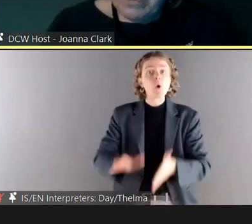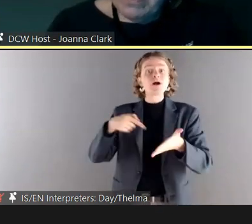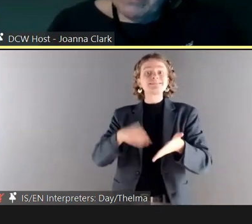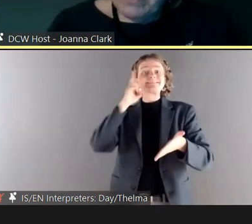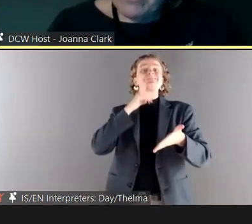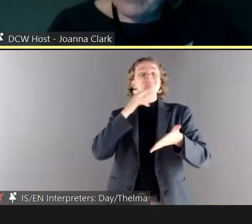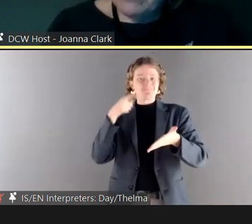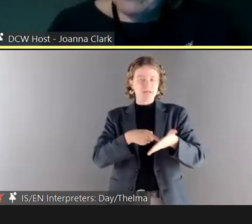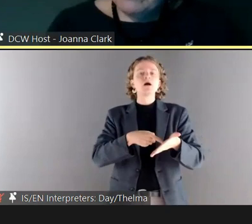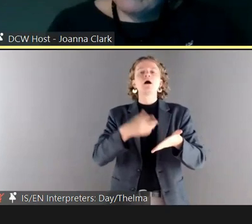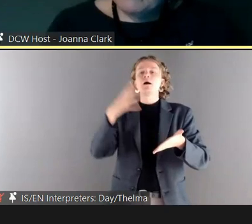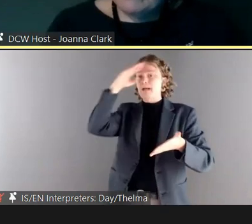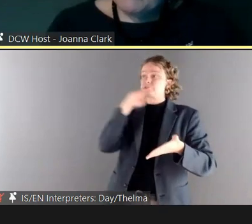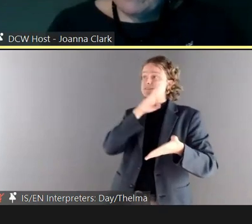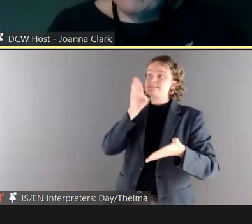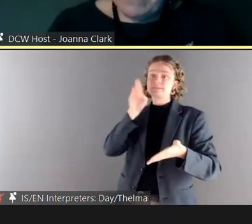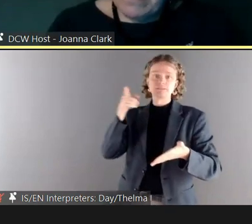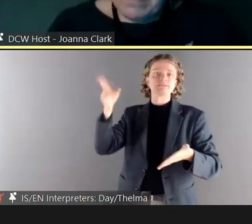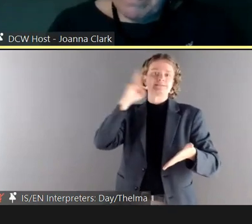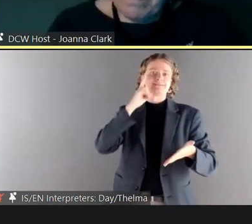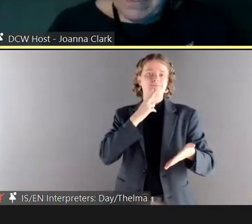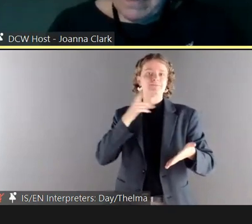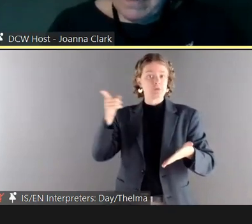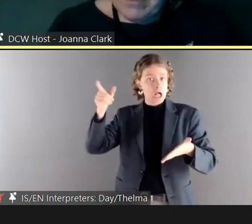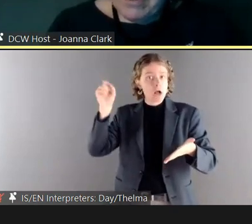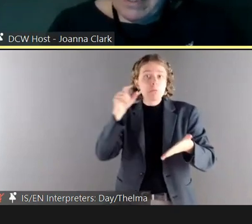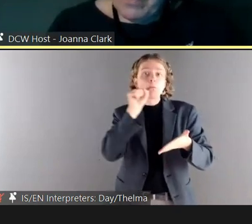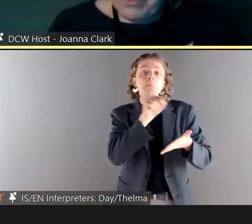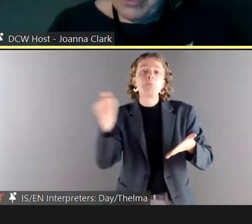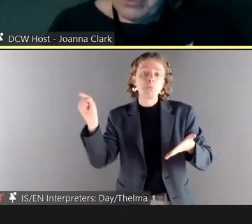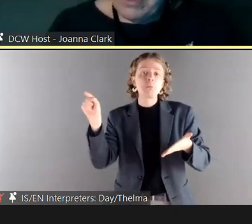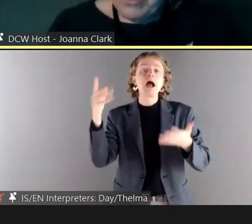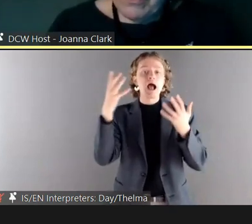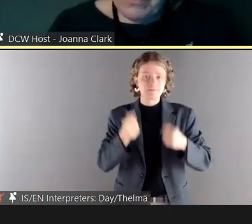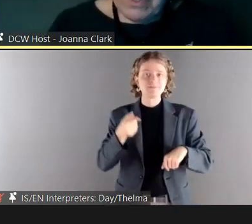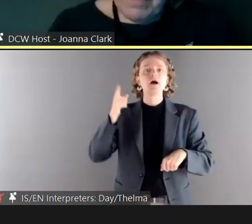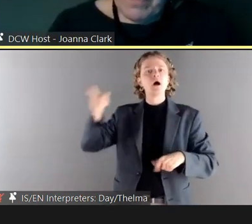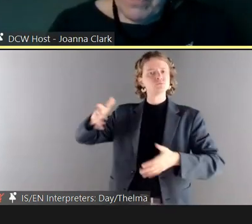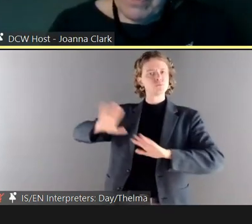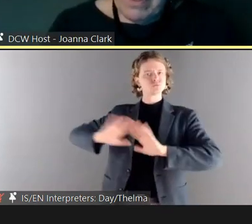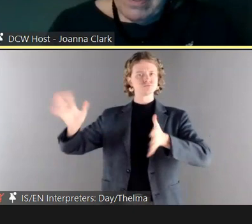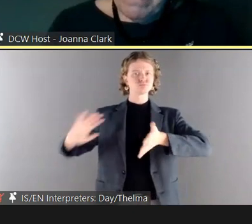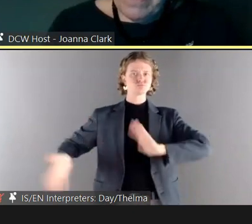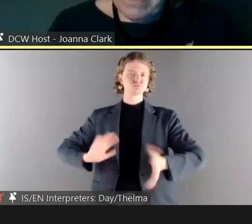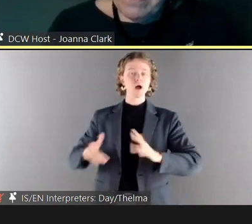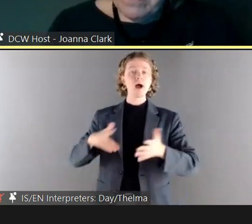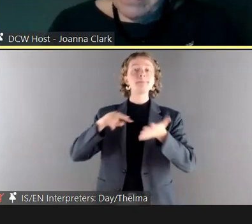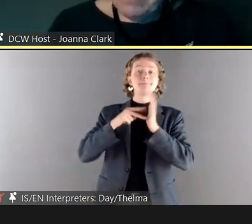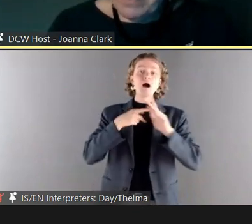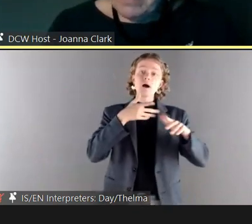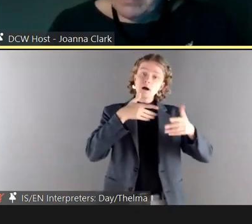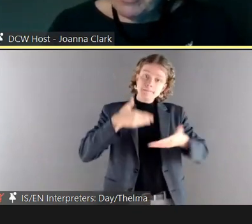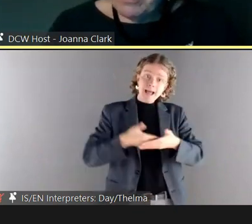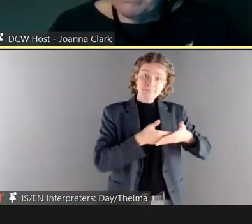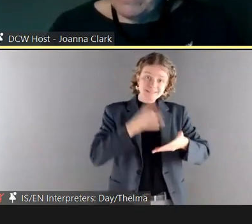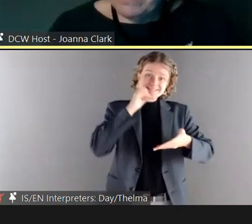use sign language. So these babies begin the language journey as soon as they're born, first learning